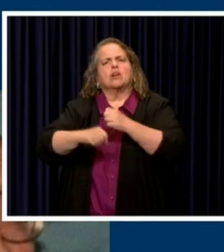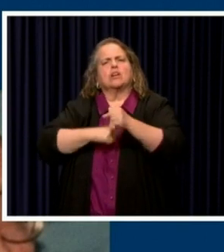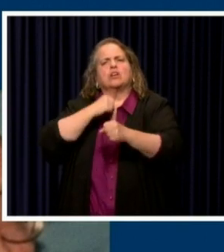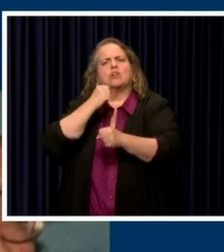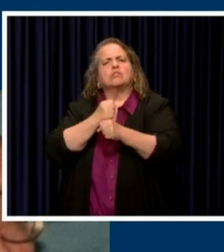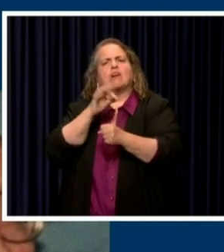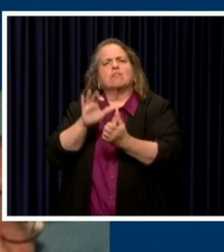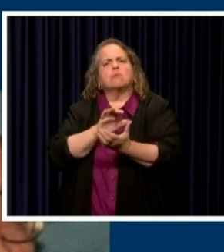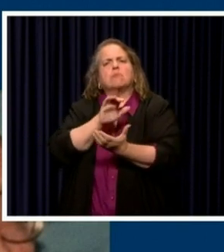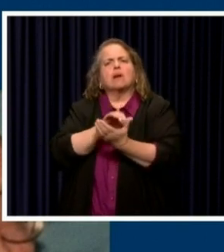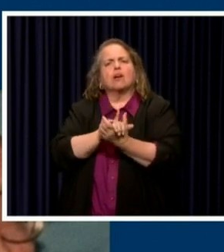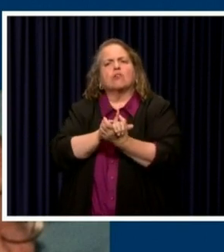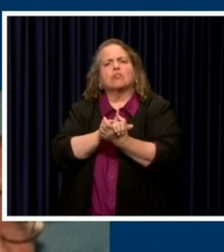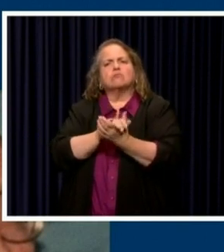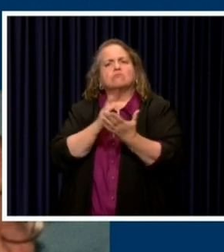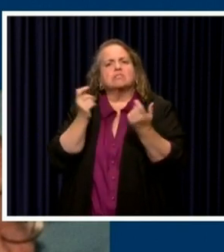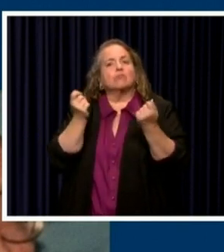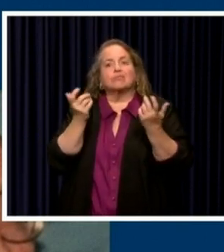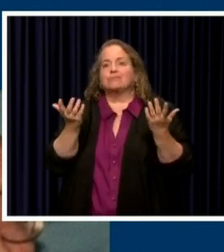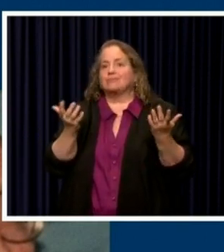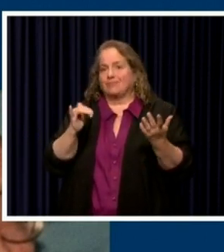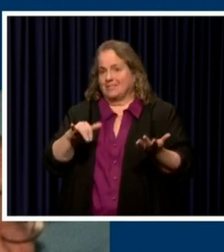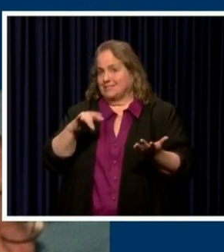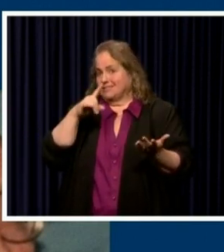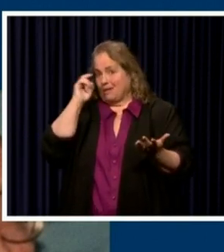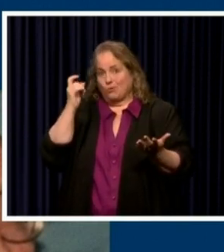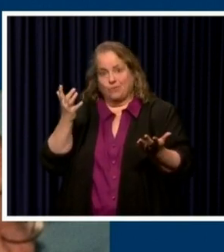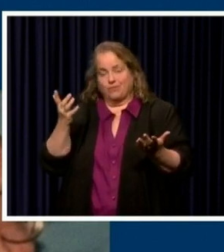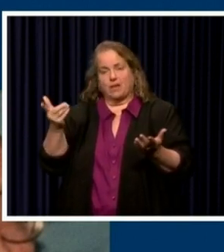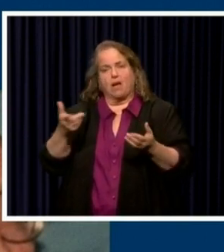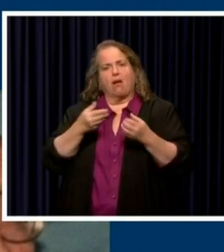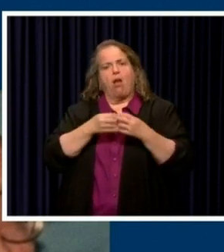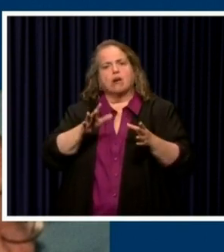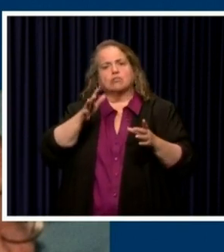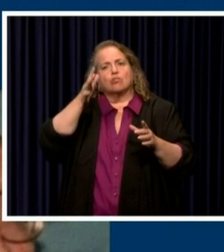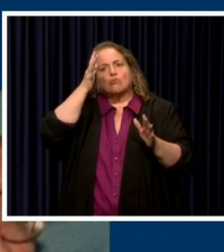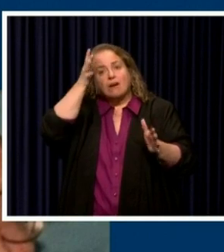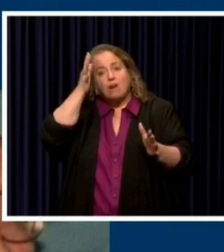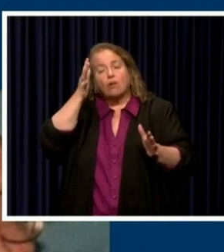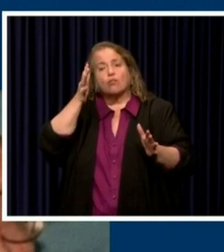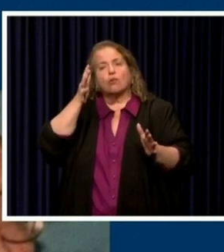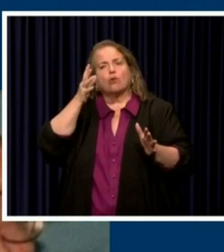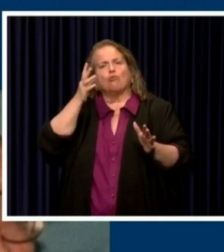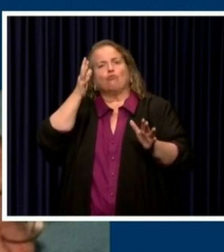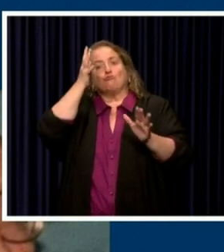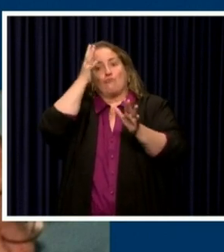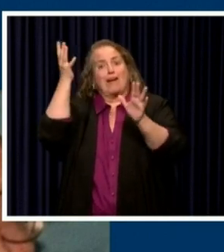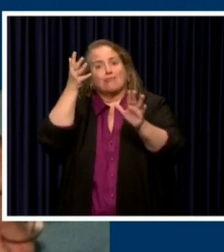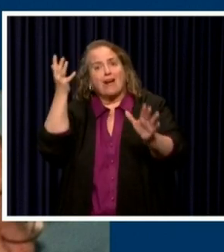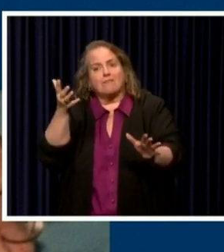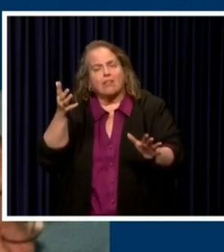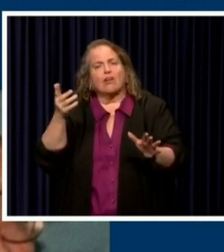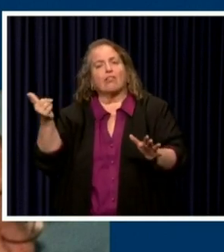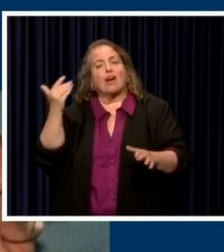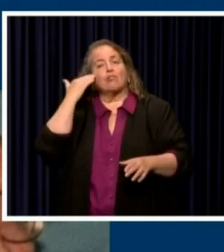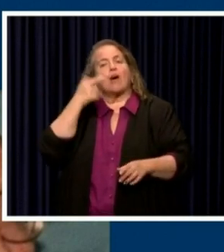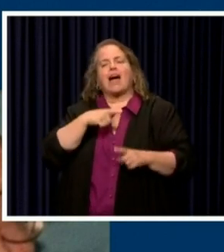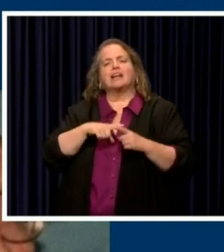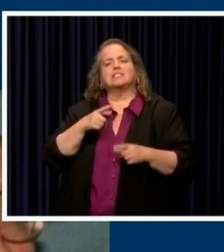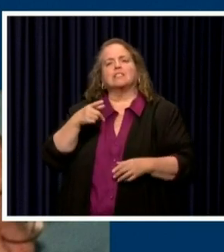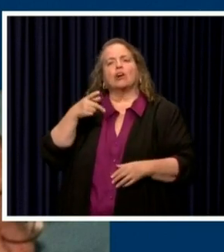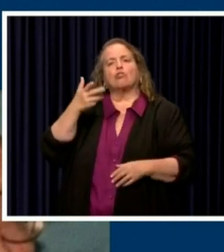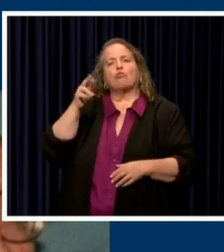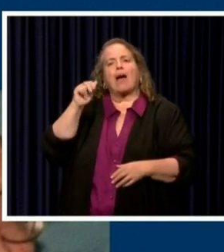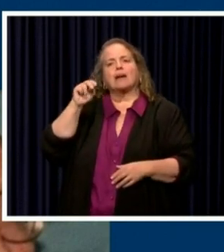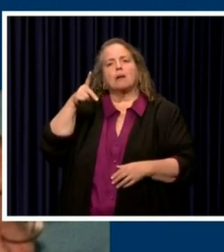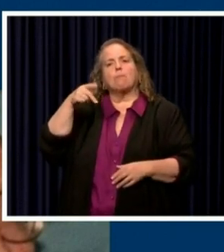And this family has lost a father, a grandfather, and a great-grandfather. They knew him as Grandpa. He is also a veteran. Doug, who